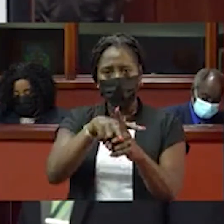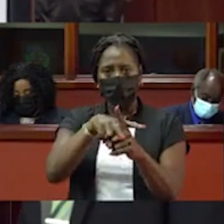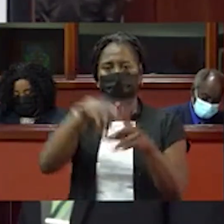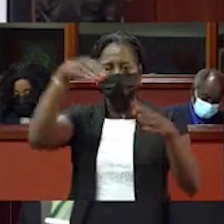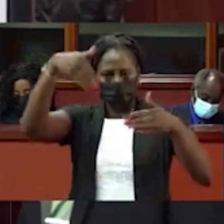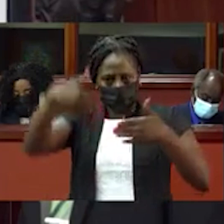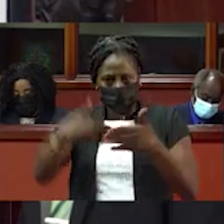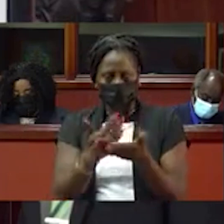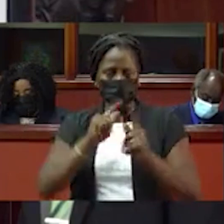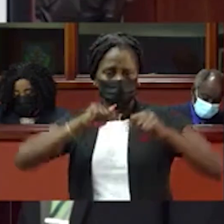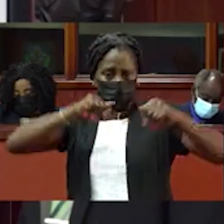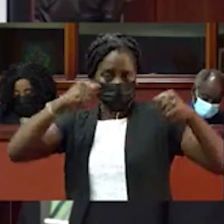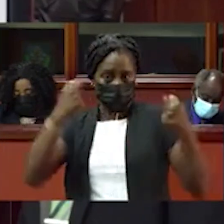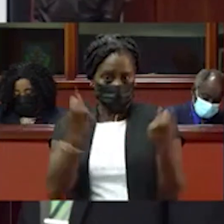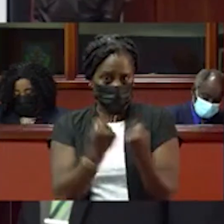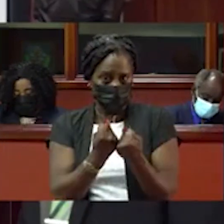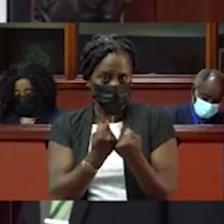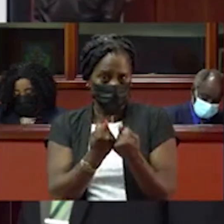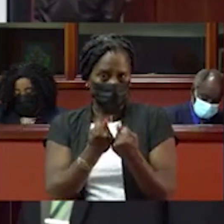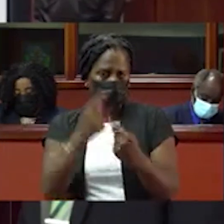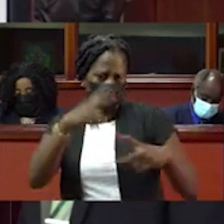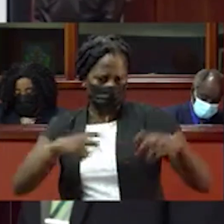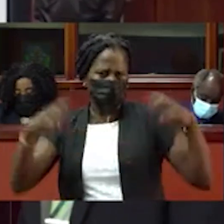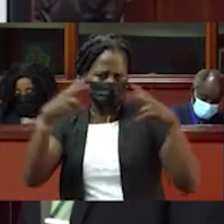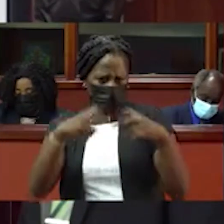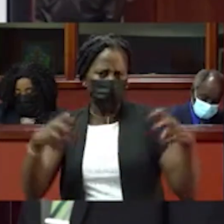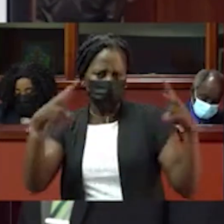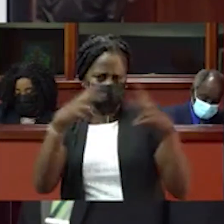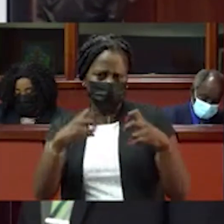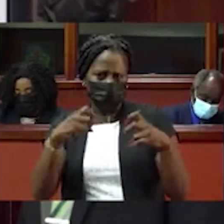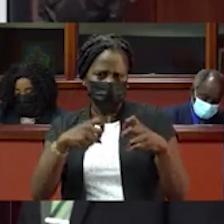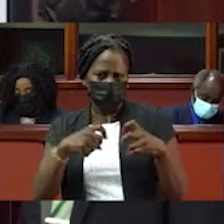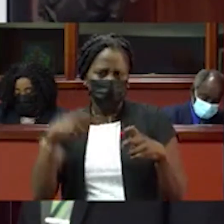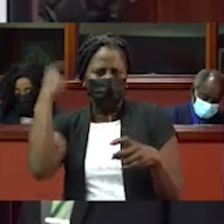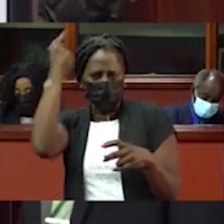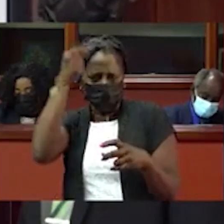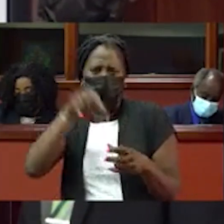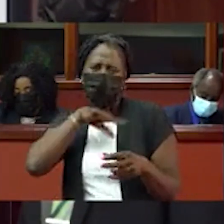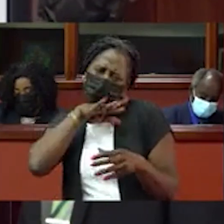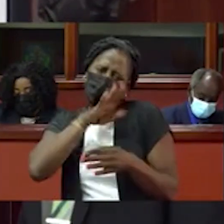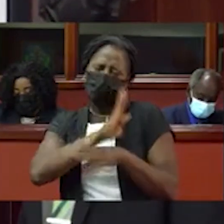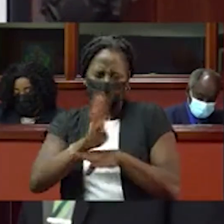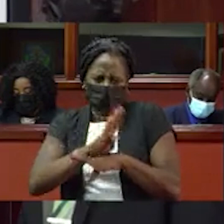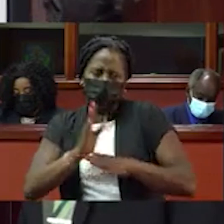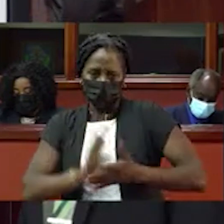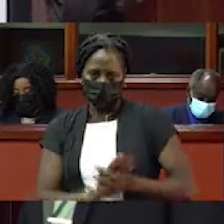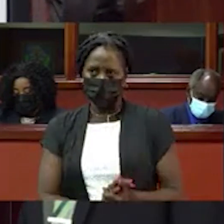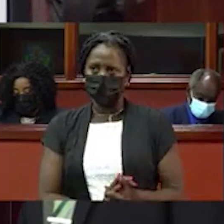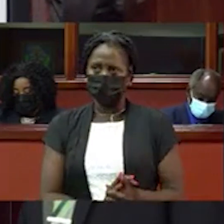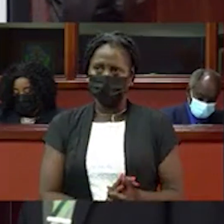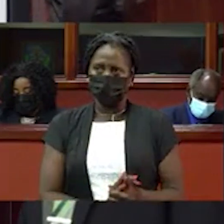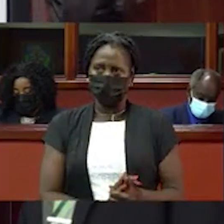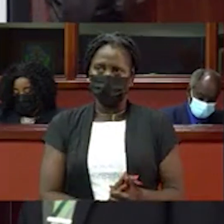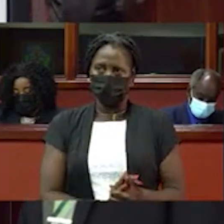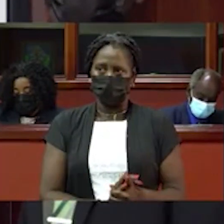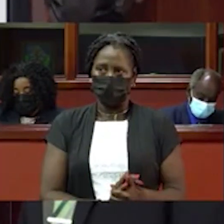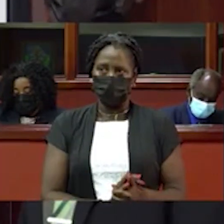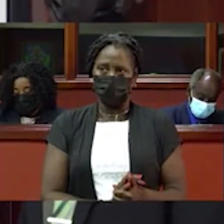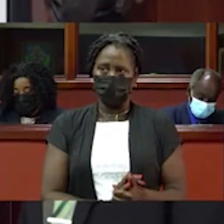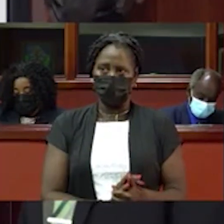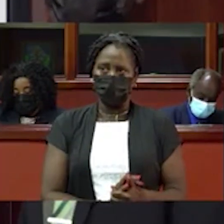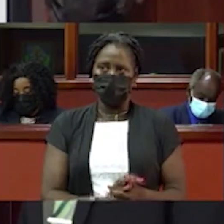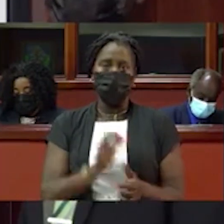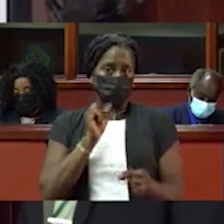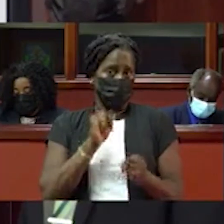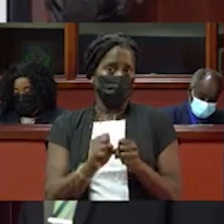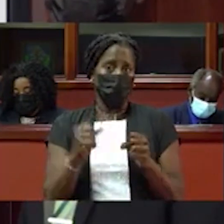investigate allegations of corruption in government. This appointment is expected to be